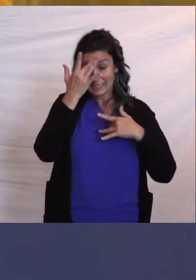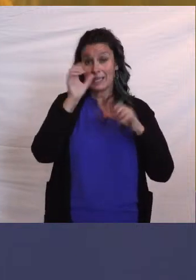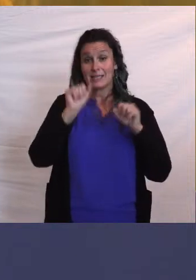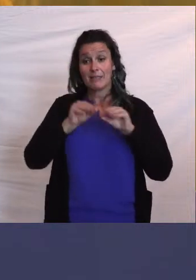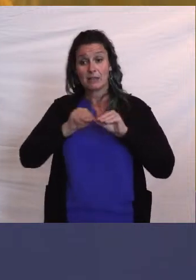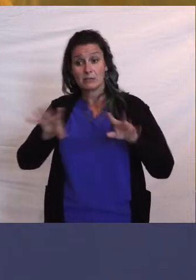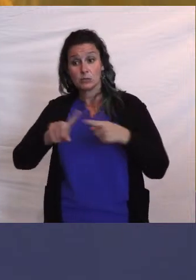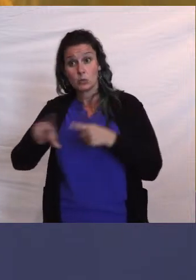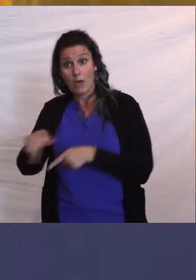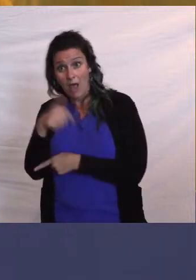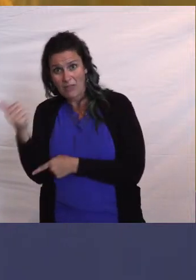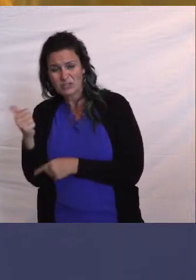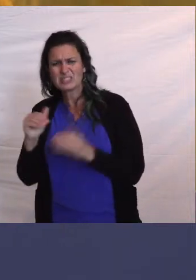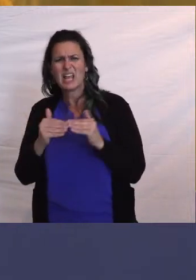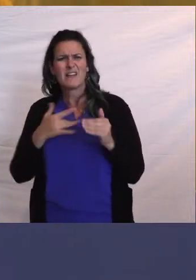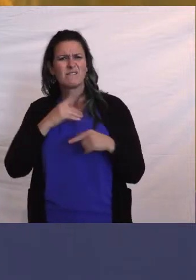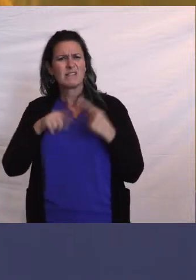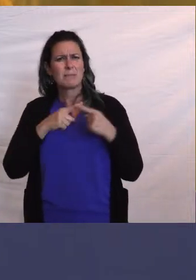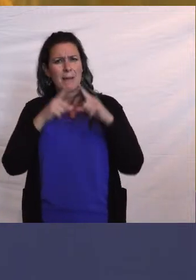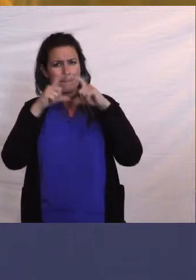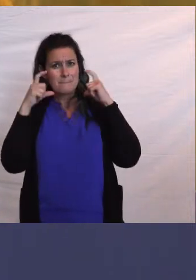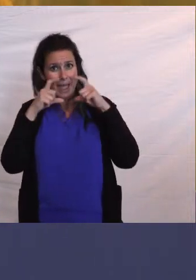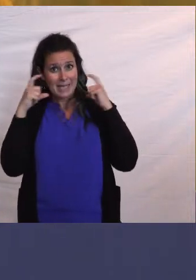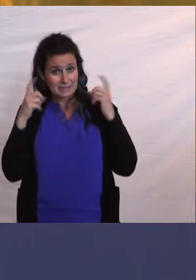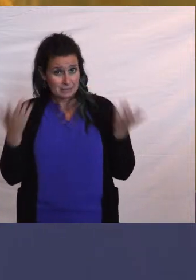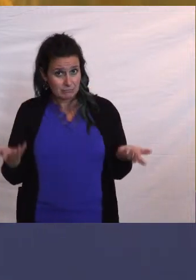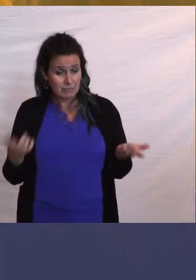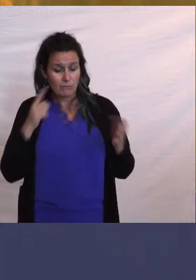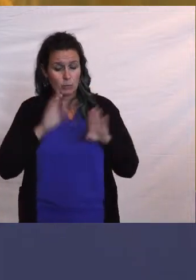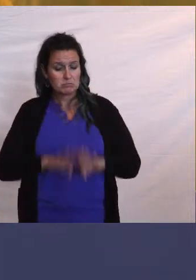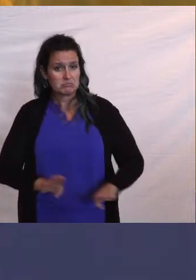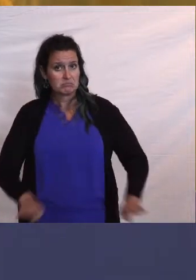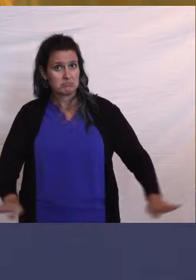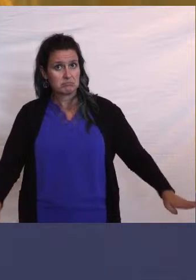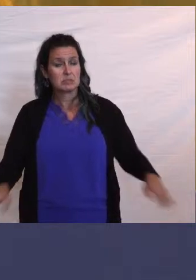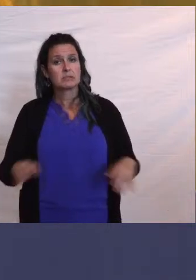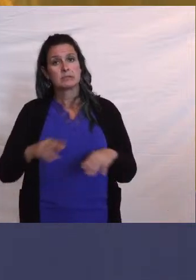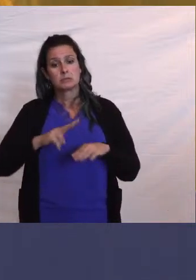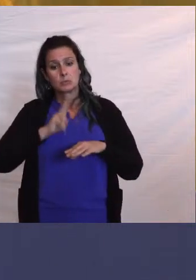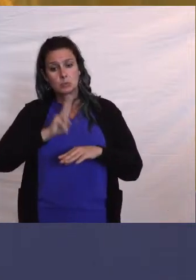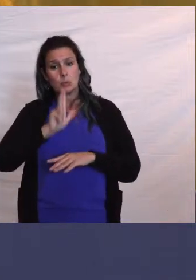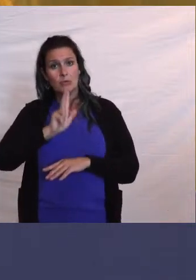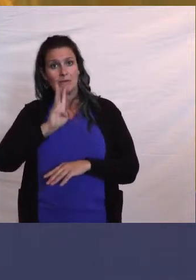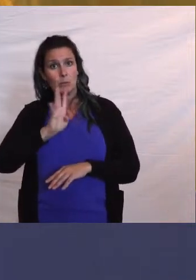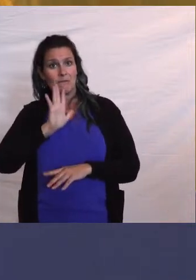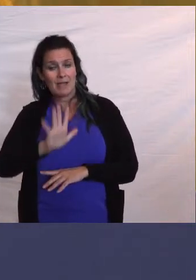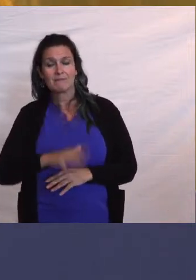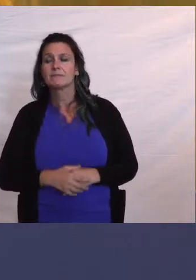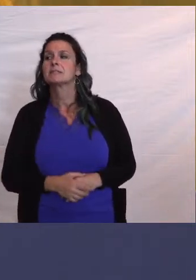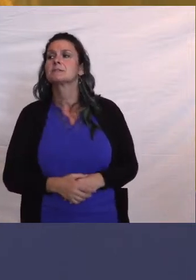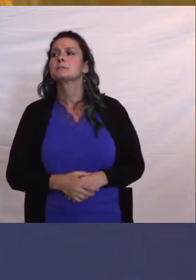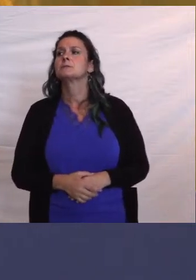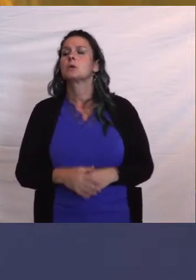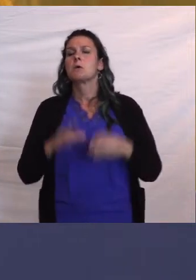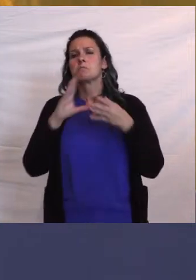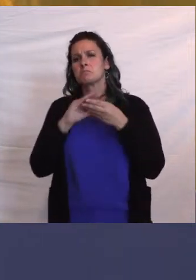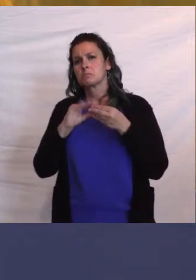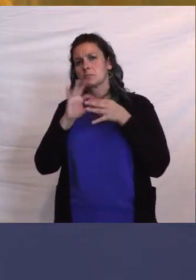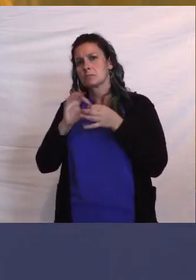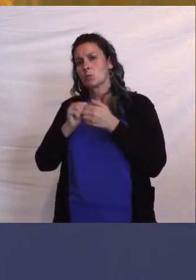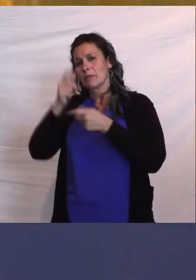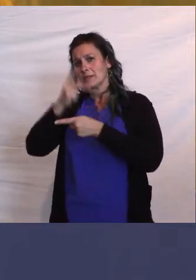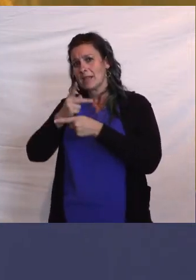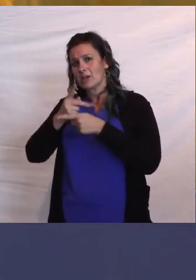about the masking of daycare, particularly for young kids? I'll just repeat on daycare, and then I'll turn it to Judy